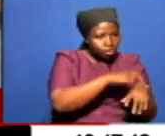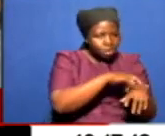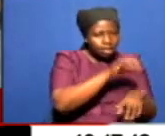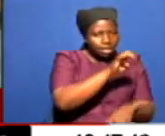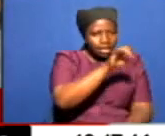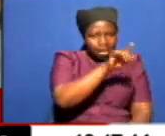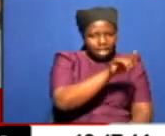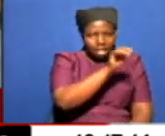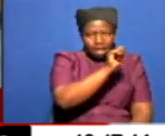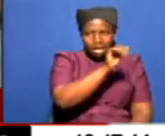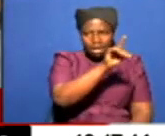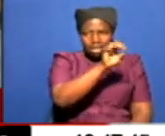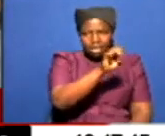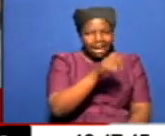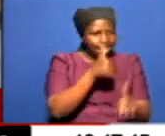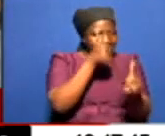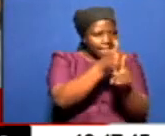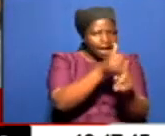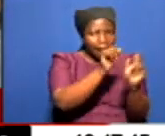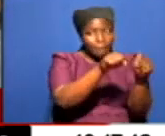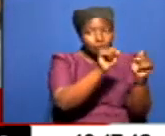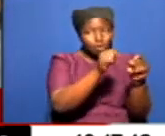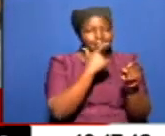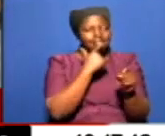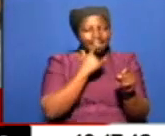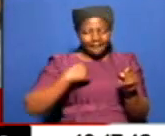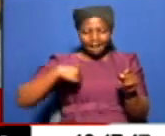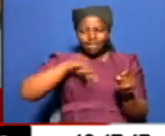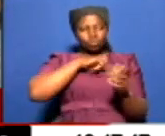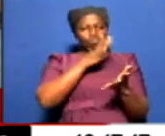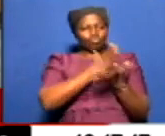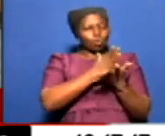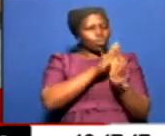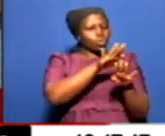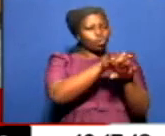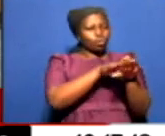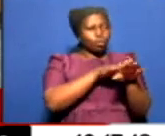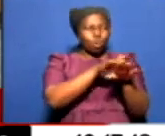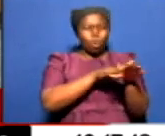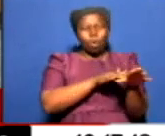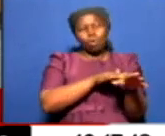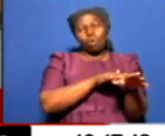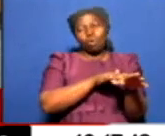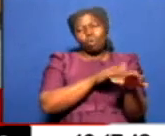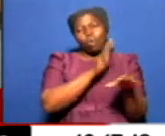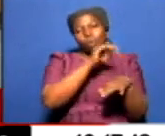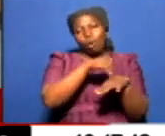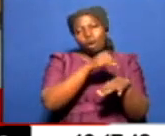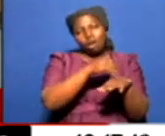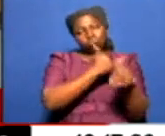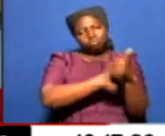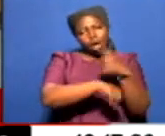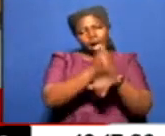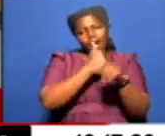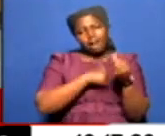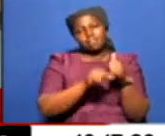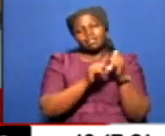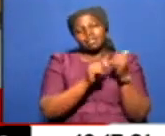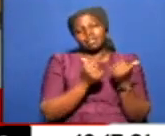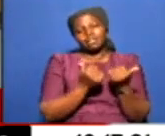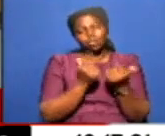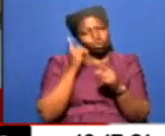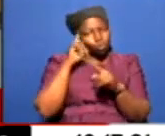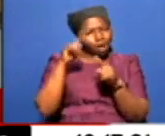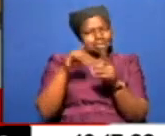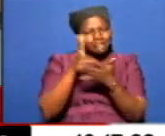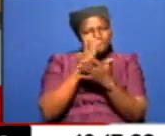say we are a little bit slow when it comes to fast responding to some of the attacks